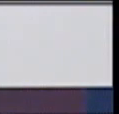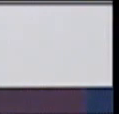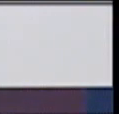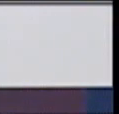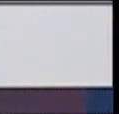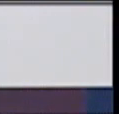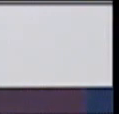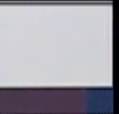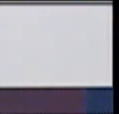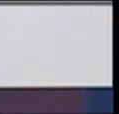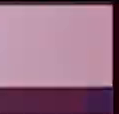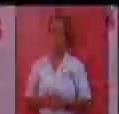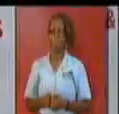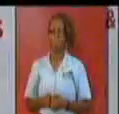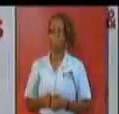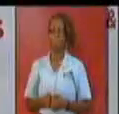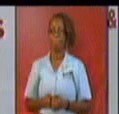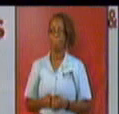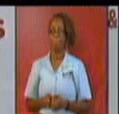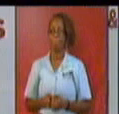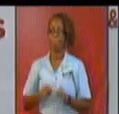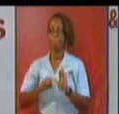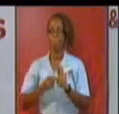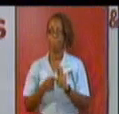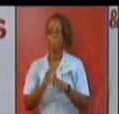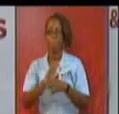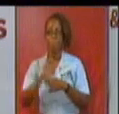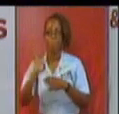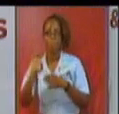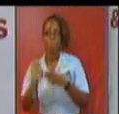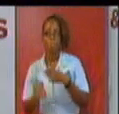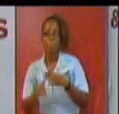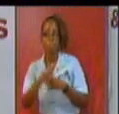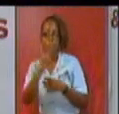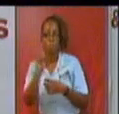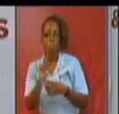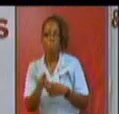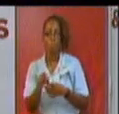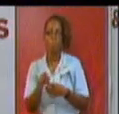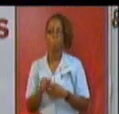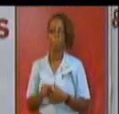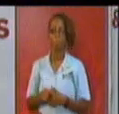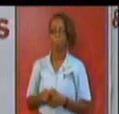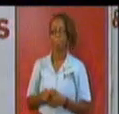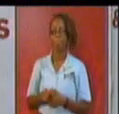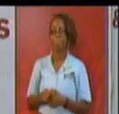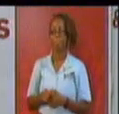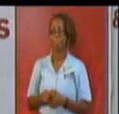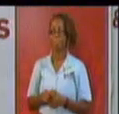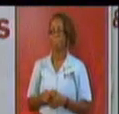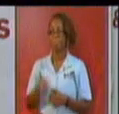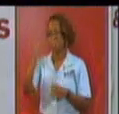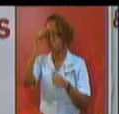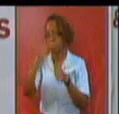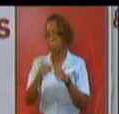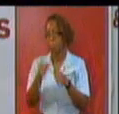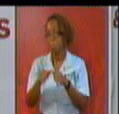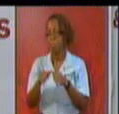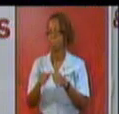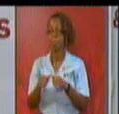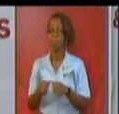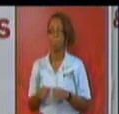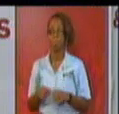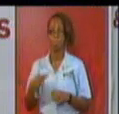Lalla reports. Whether we're tired of the virus or not, the virus is not tired of us. A reminder from the Director